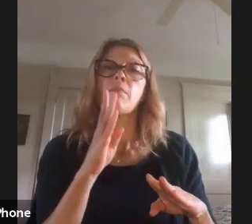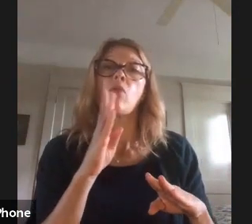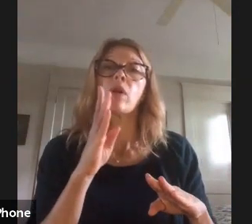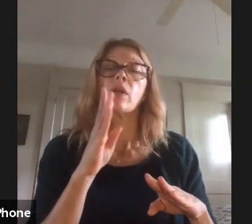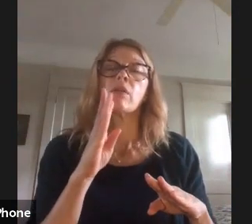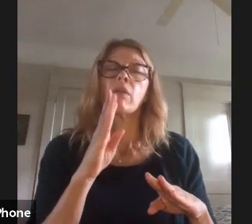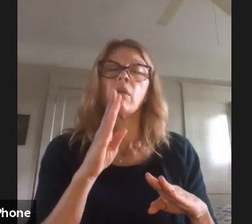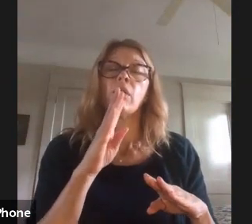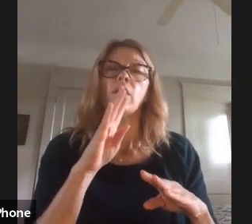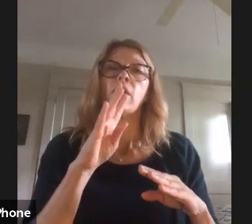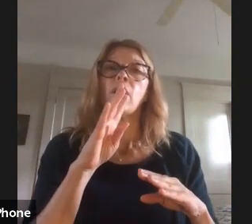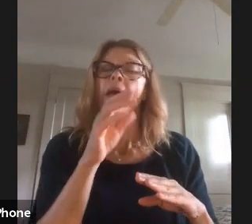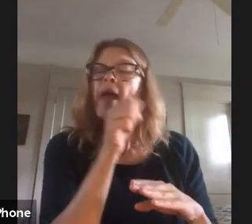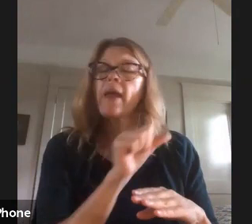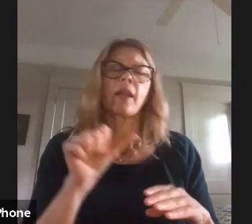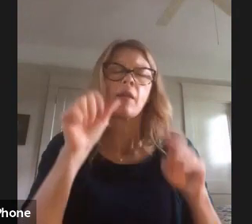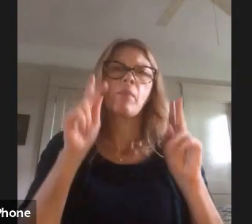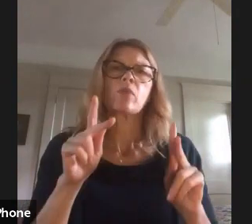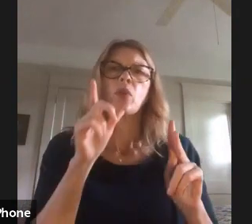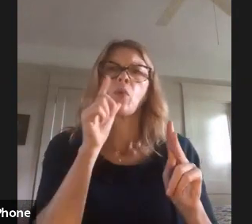on your heart.